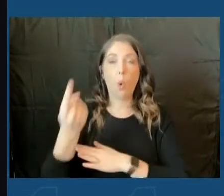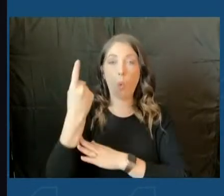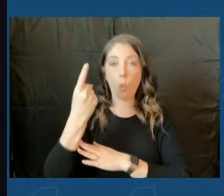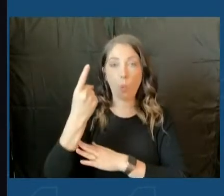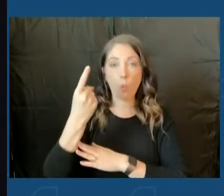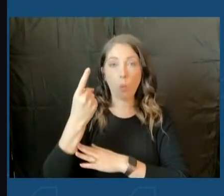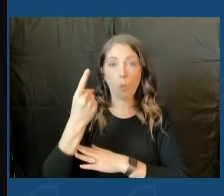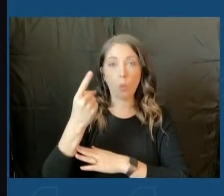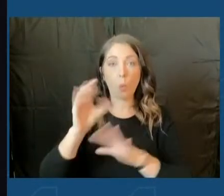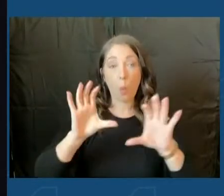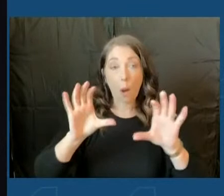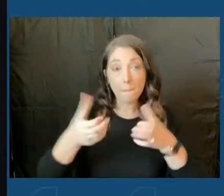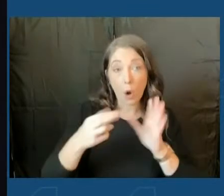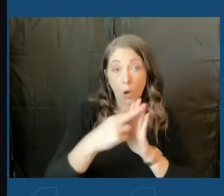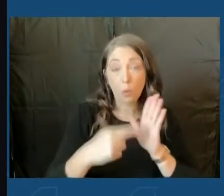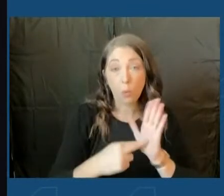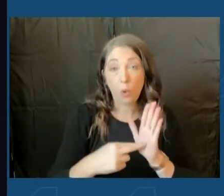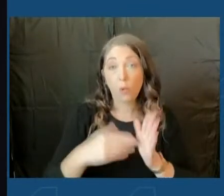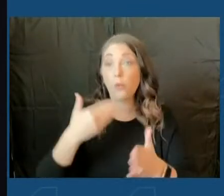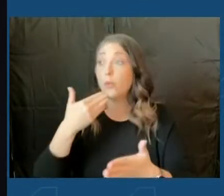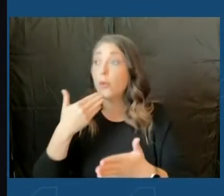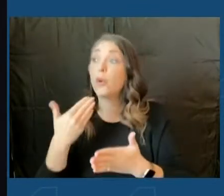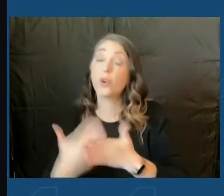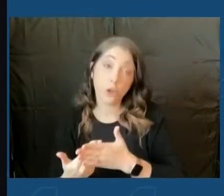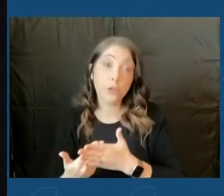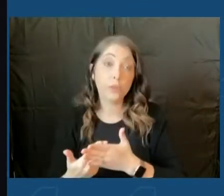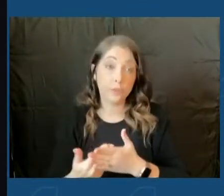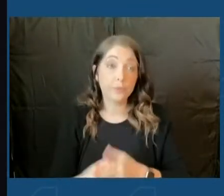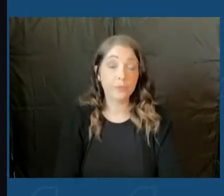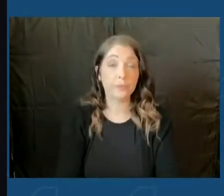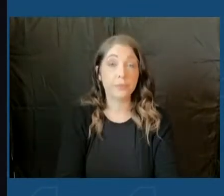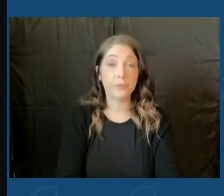Good. Good.